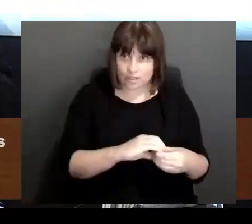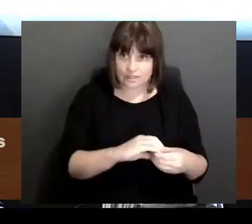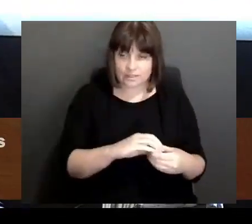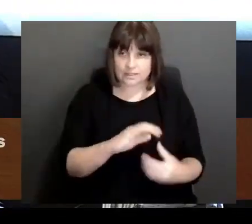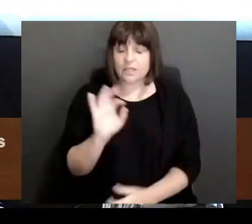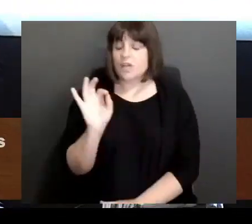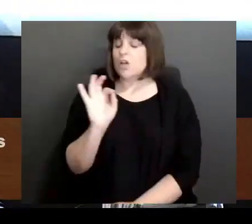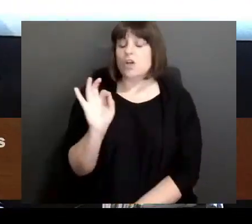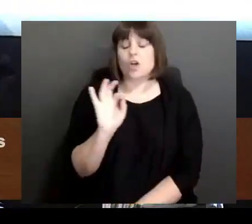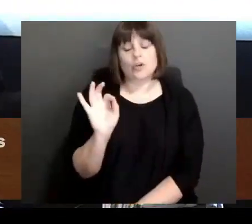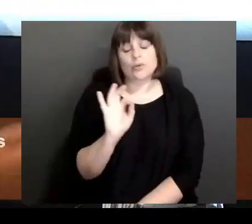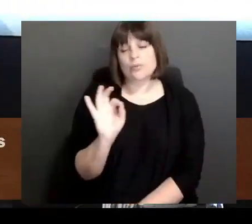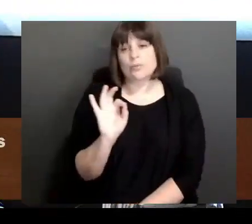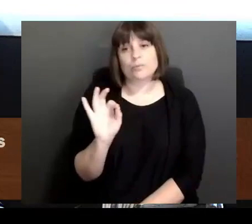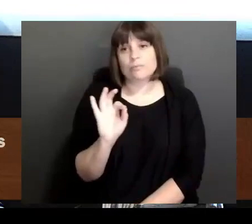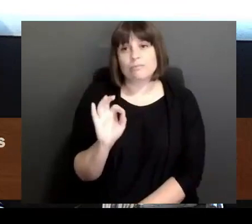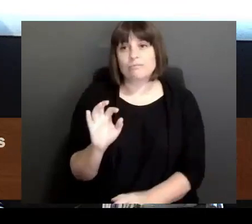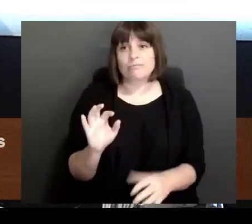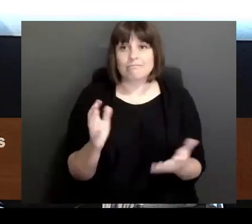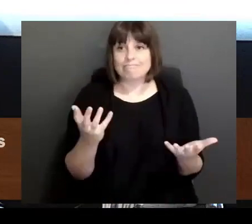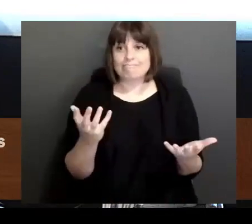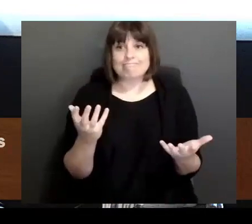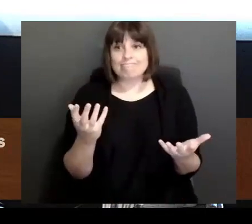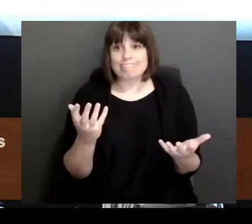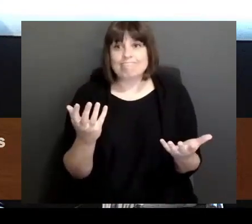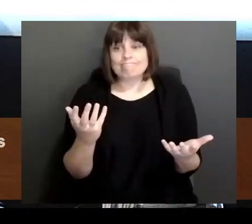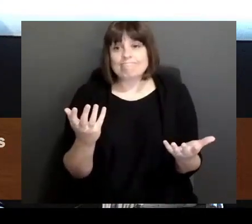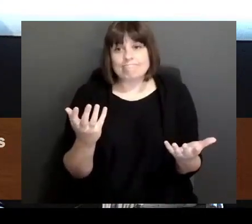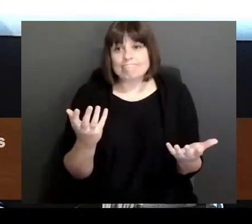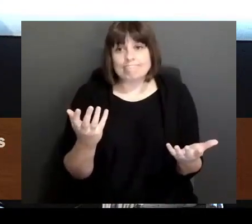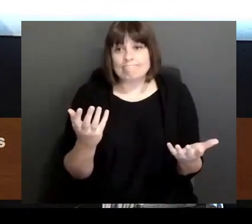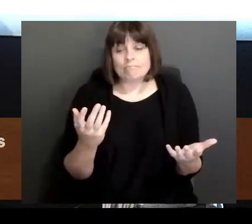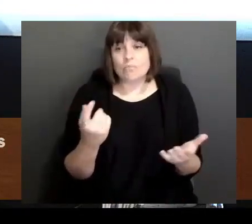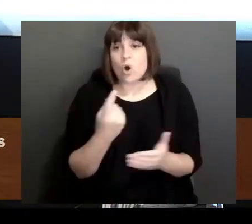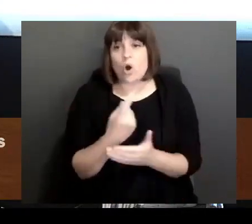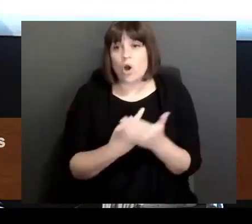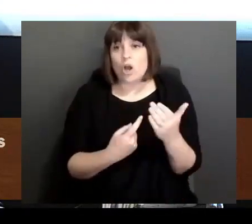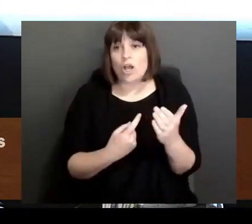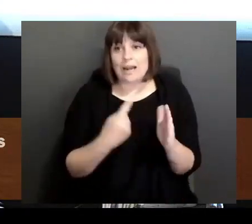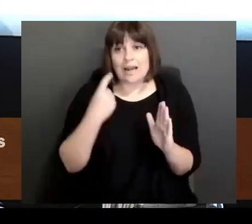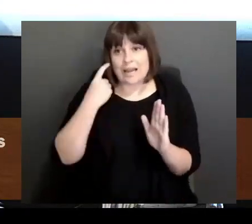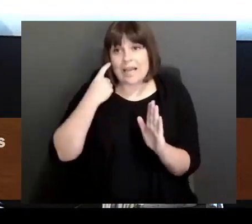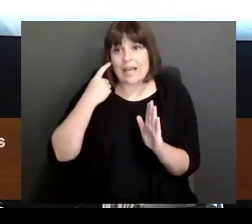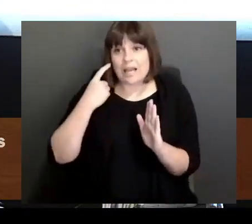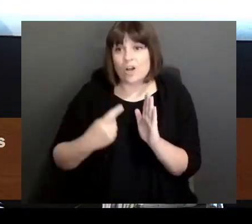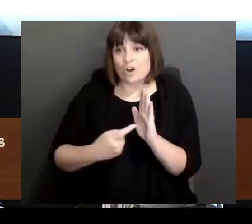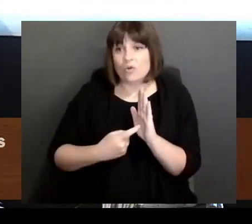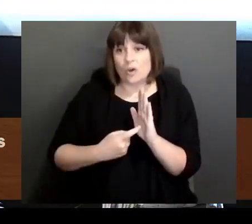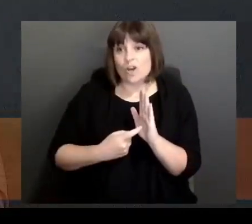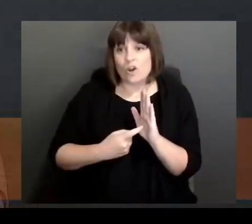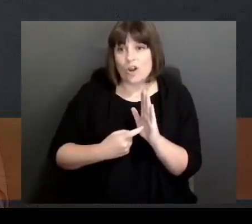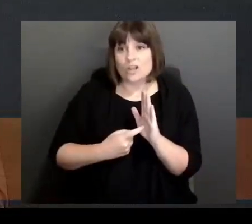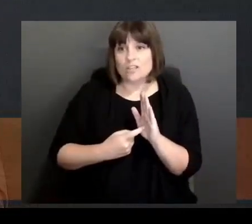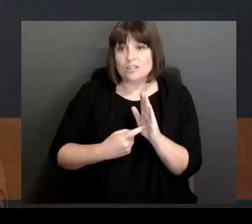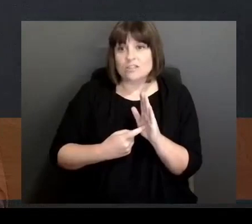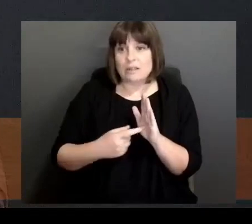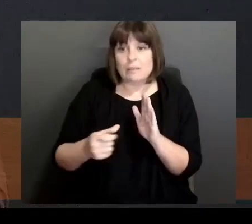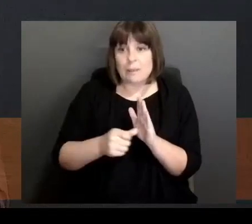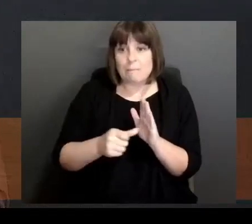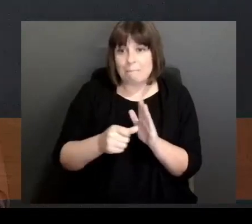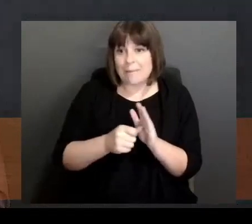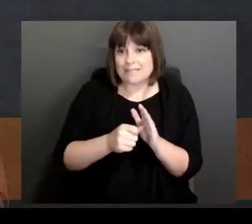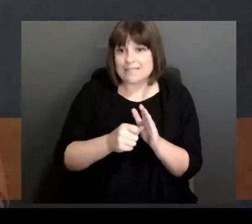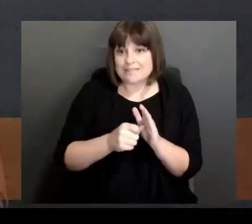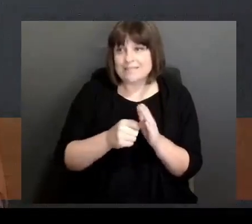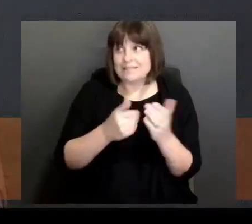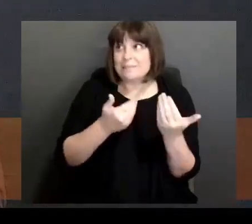of acknowledgement that wealth has been extracted for the state. Minister, what would